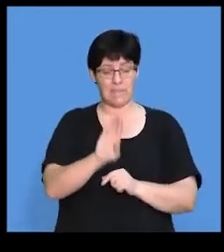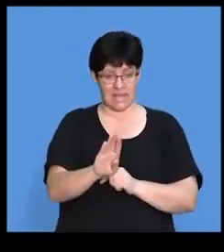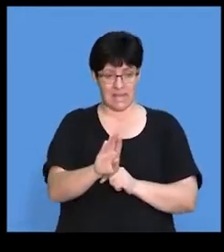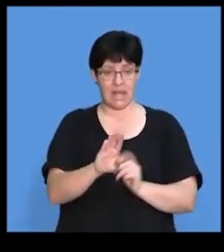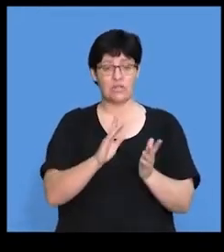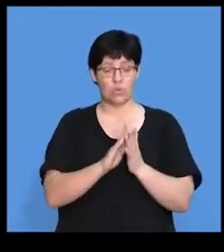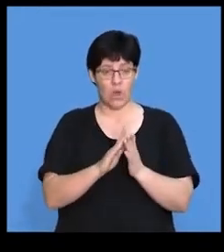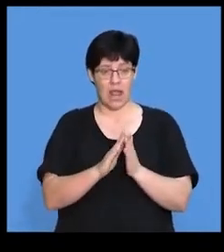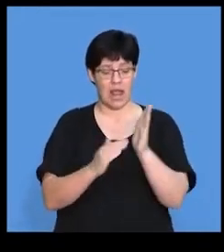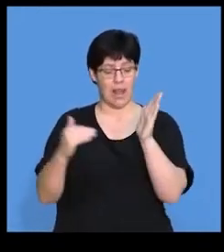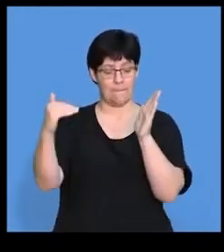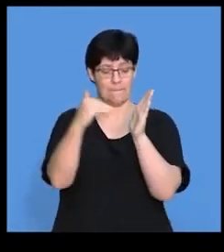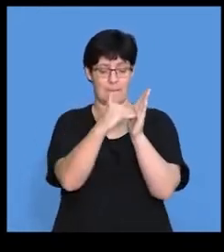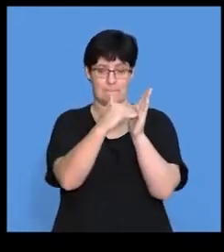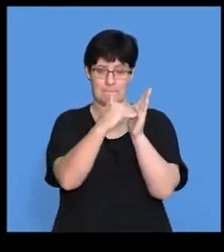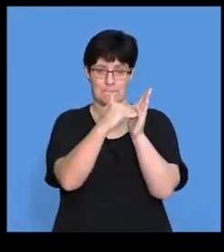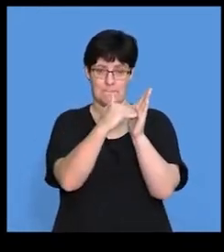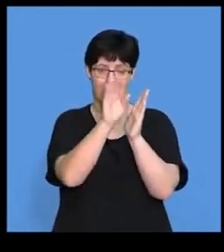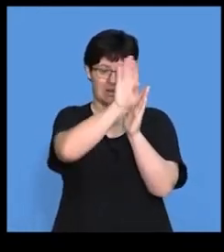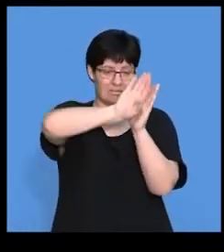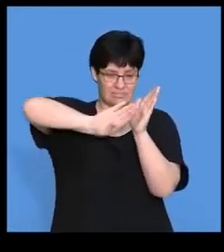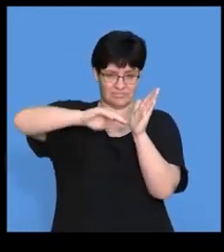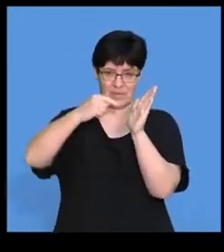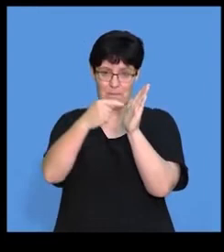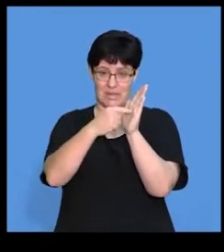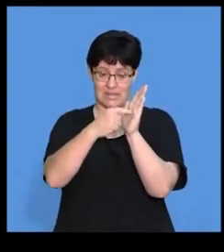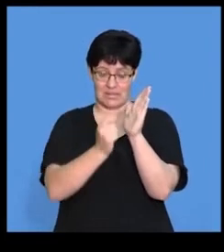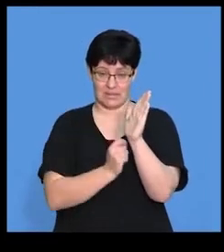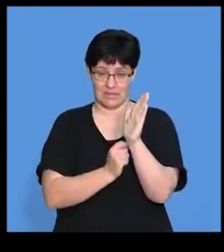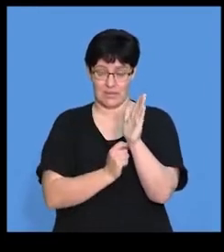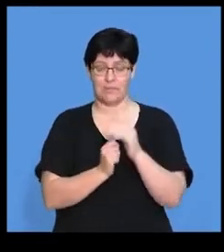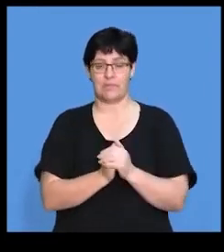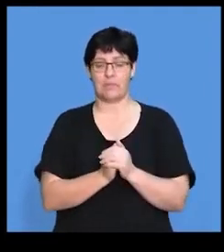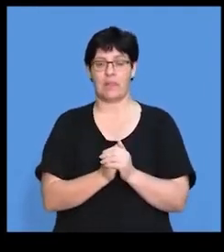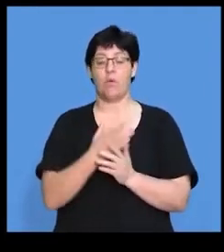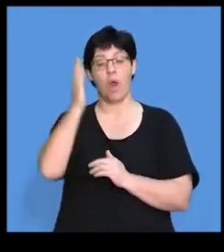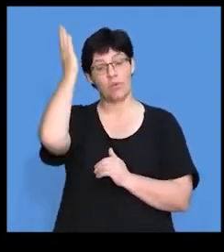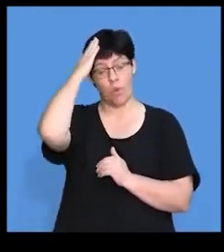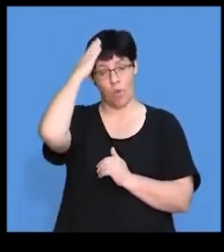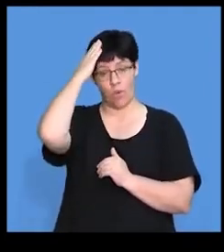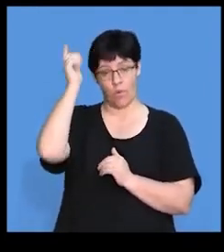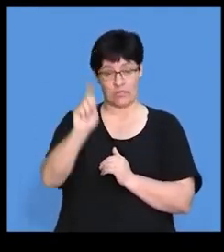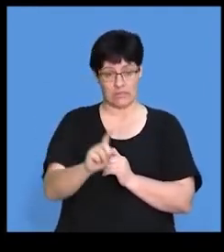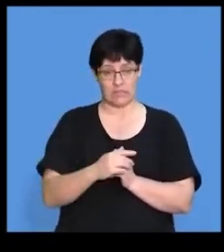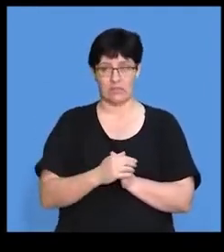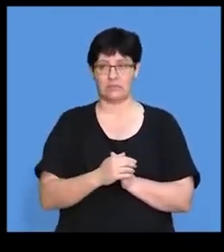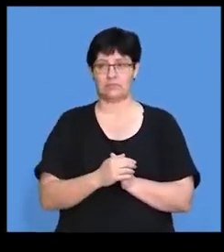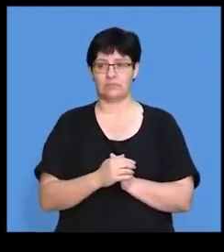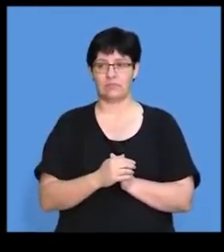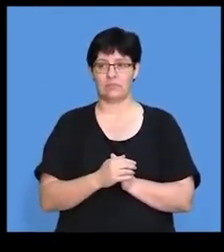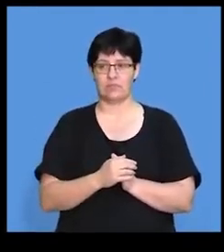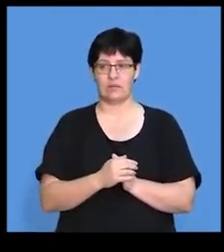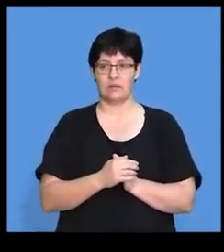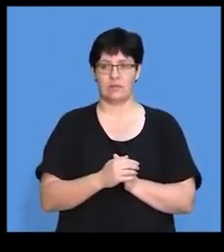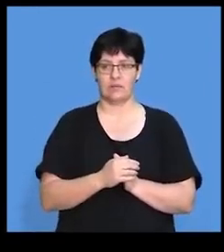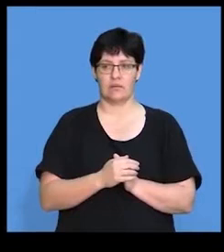where the tangent meets the radius or the diameter. And we know that, of course,